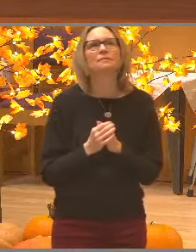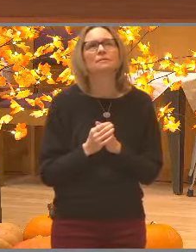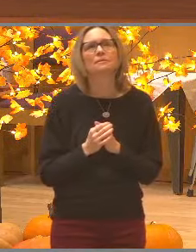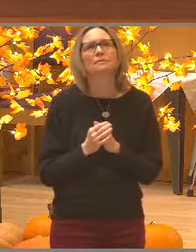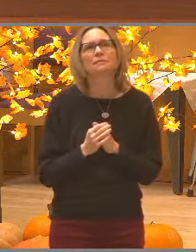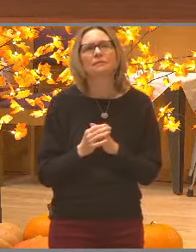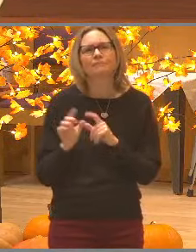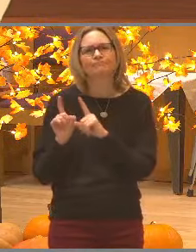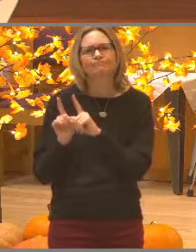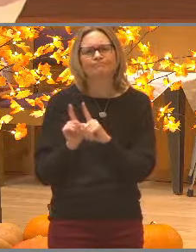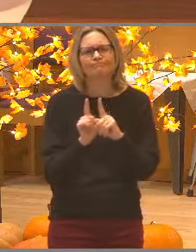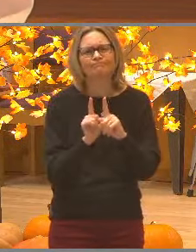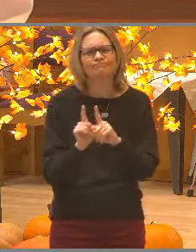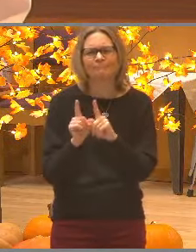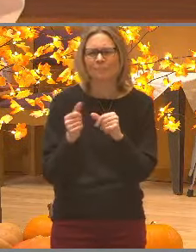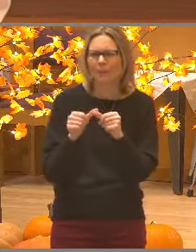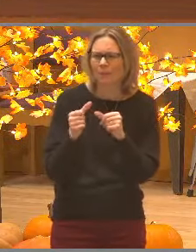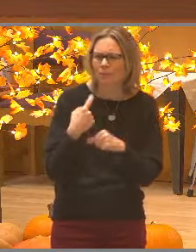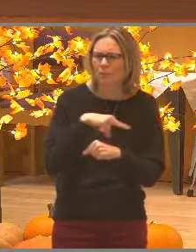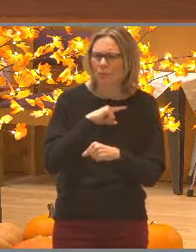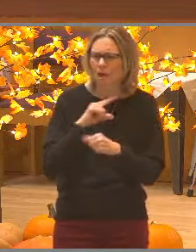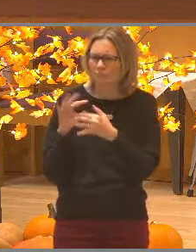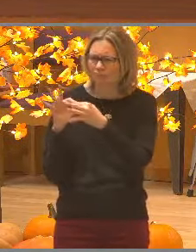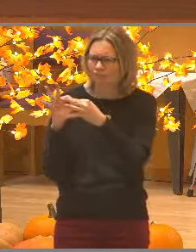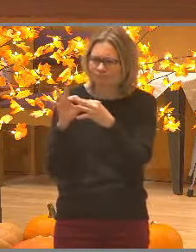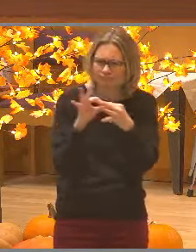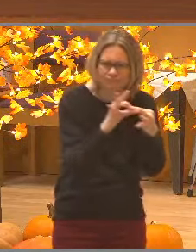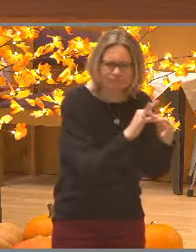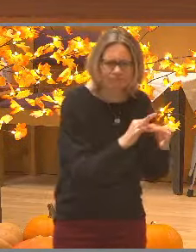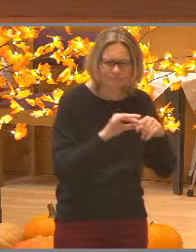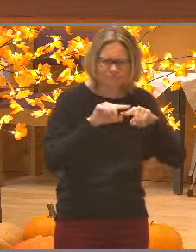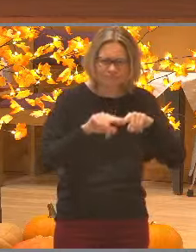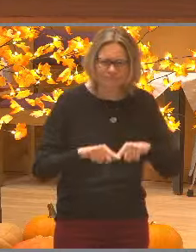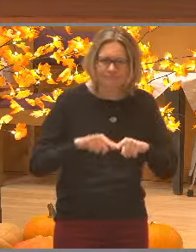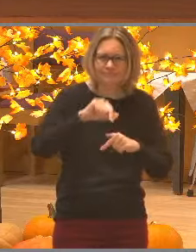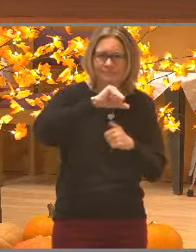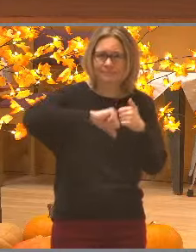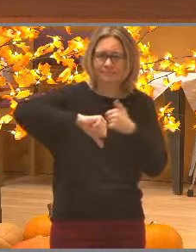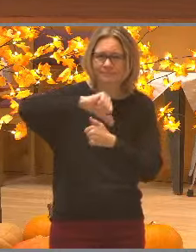are interconnected, interrelated, and interdependent.